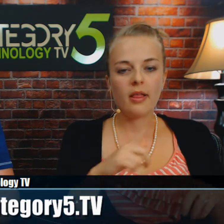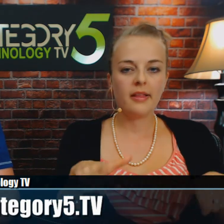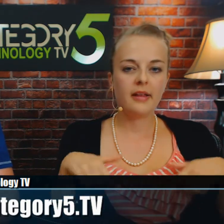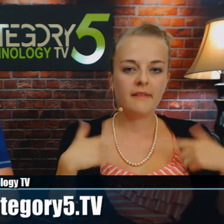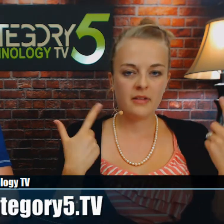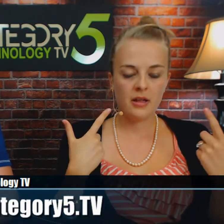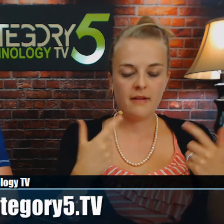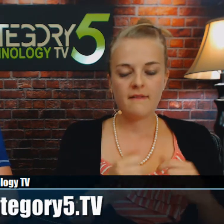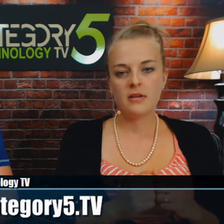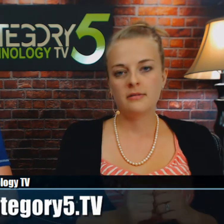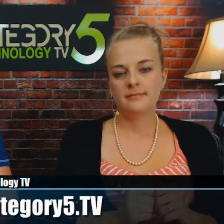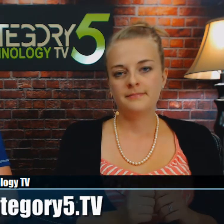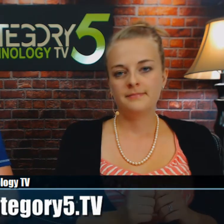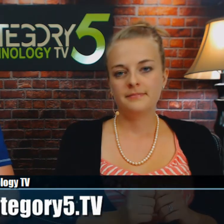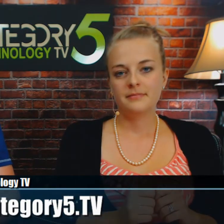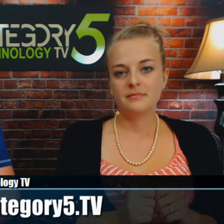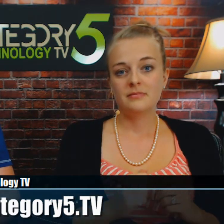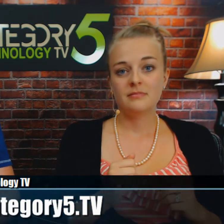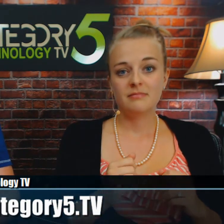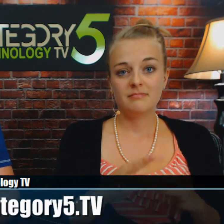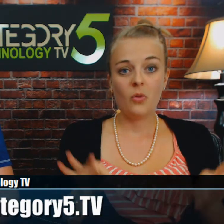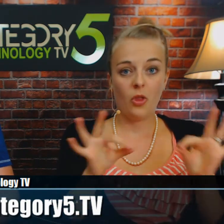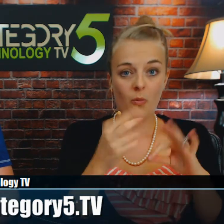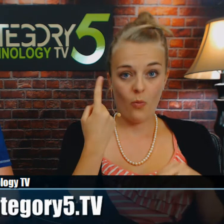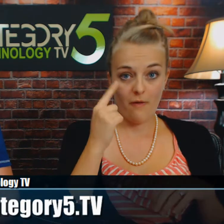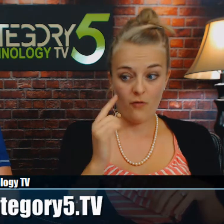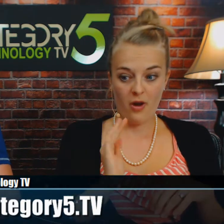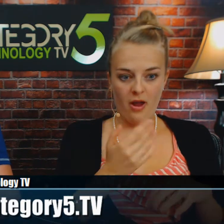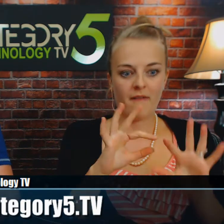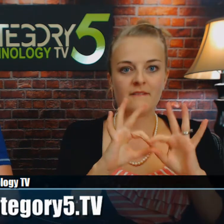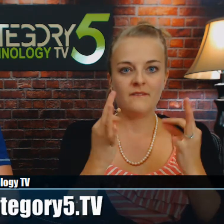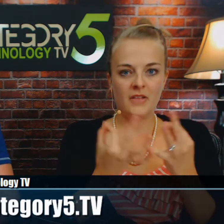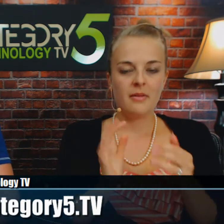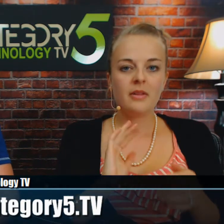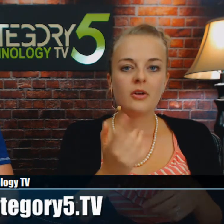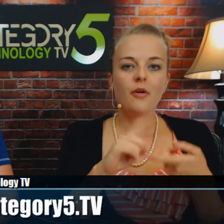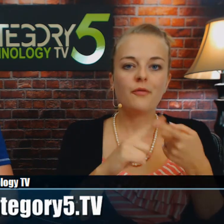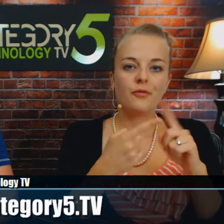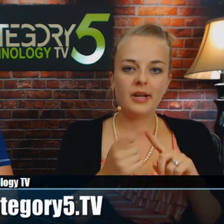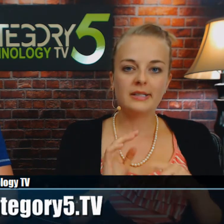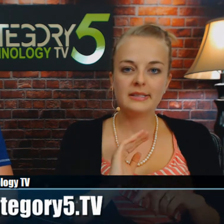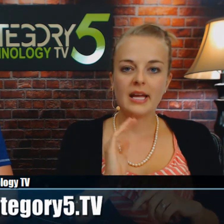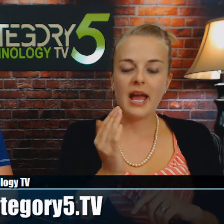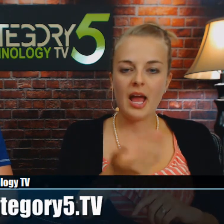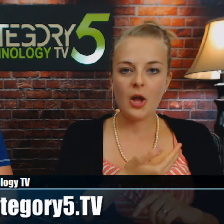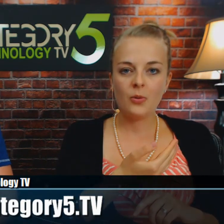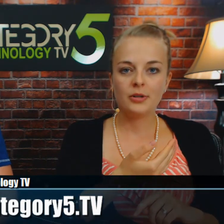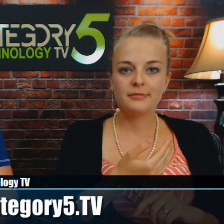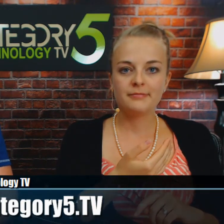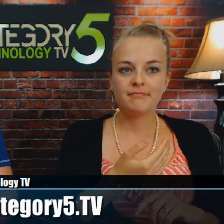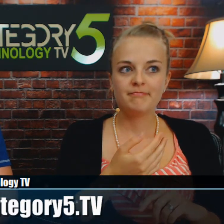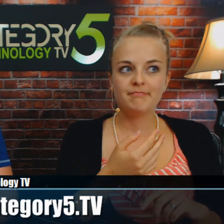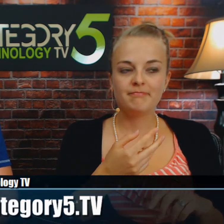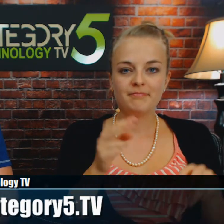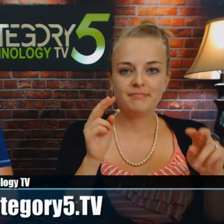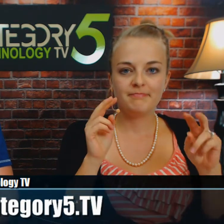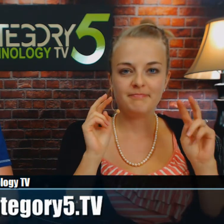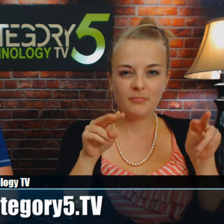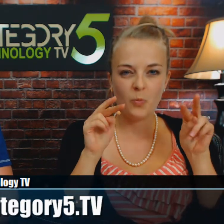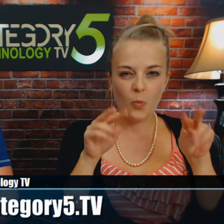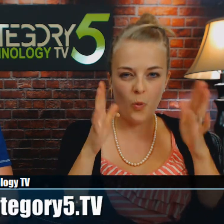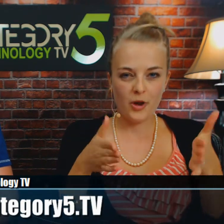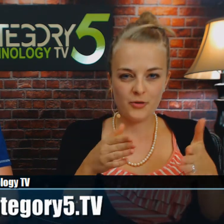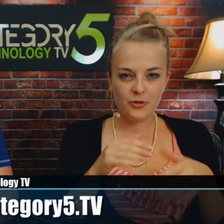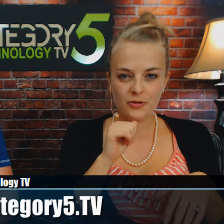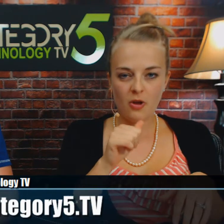myself, my family, my viewers, and if, you know, if you are in need of, you know, just improving